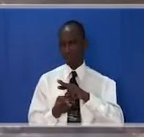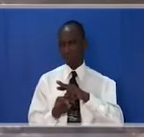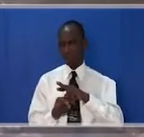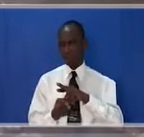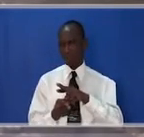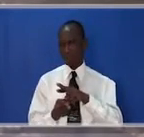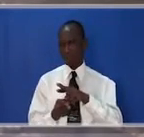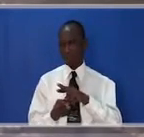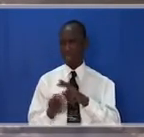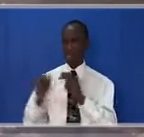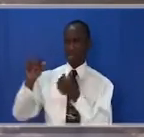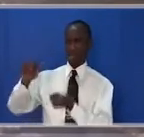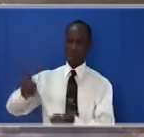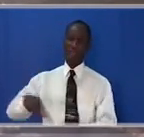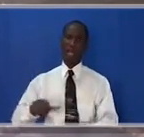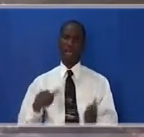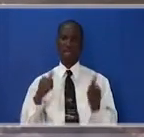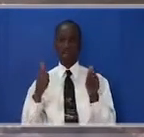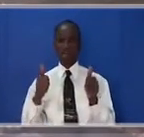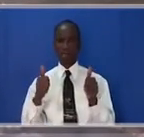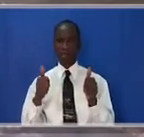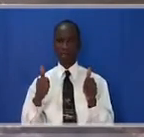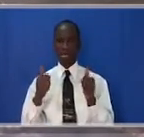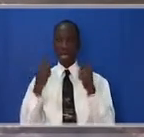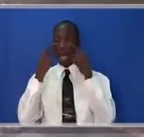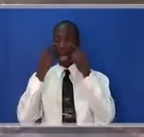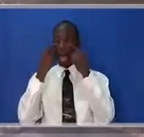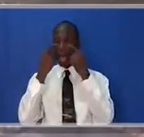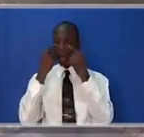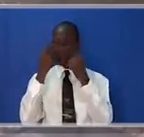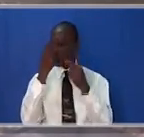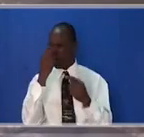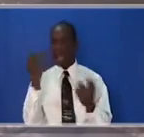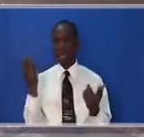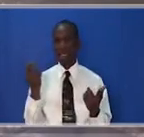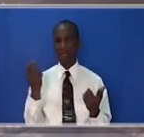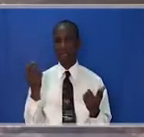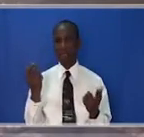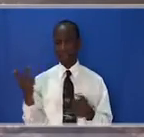no onya ayaresa ifise na ni fry